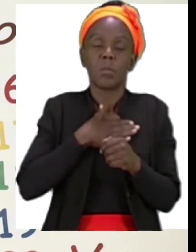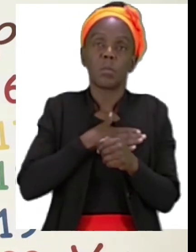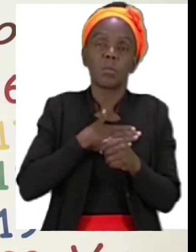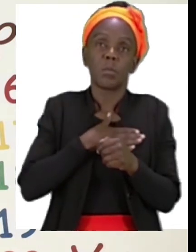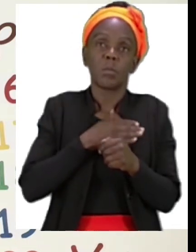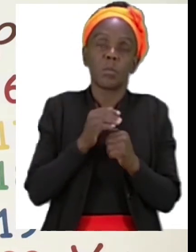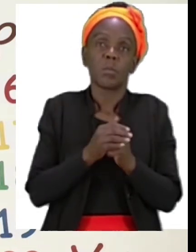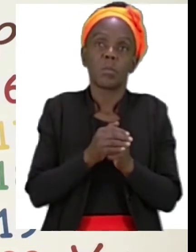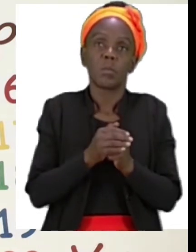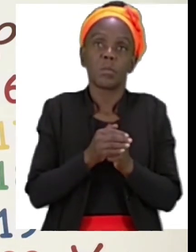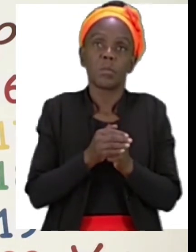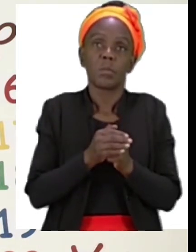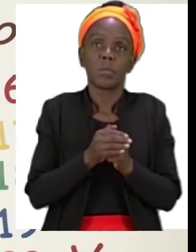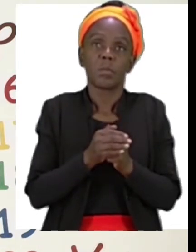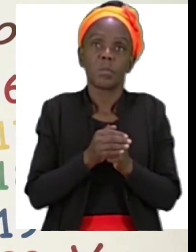likes.